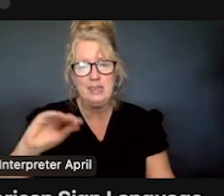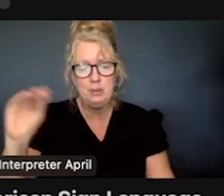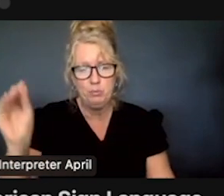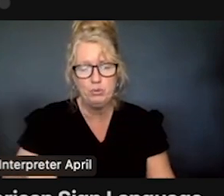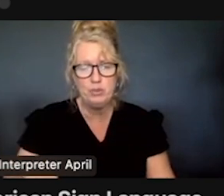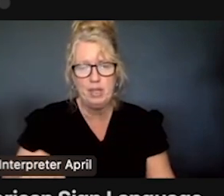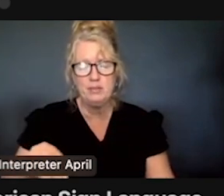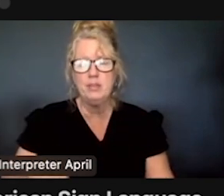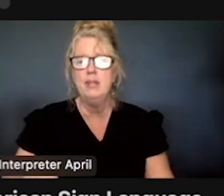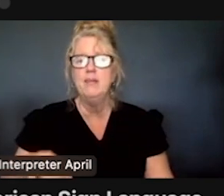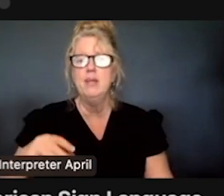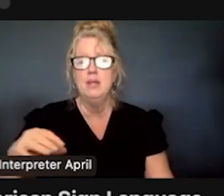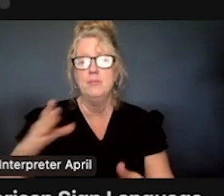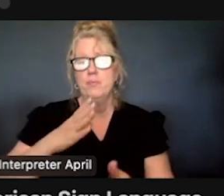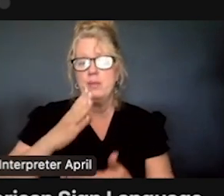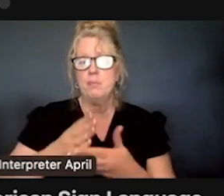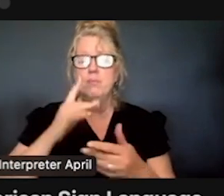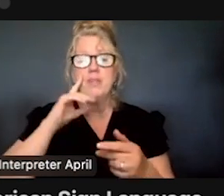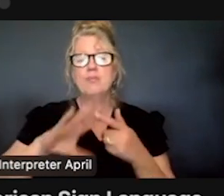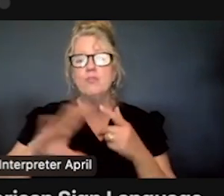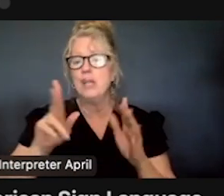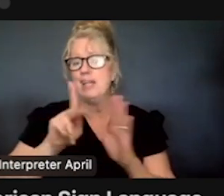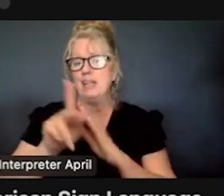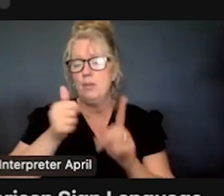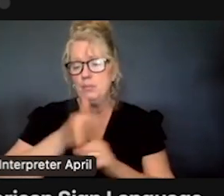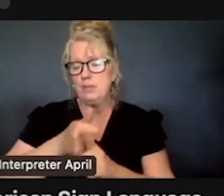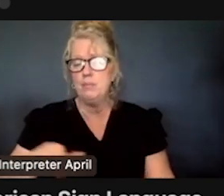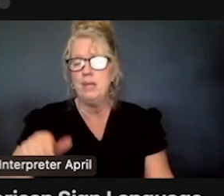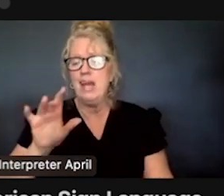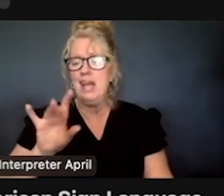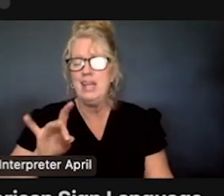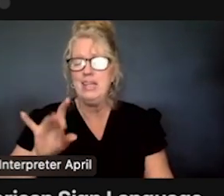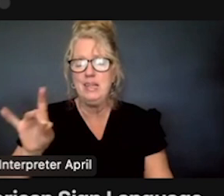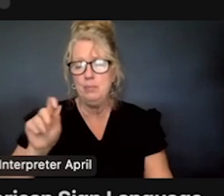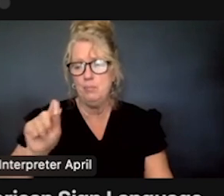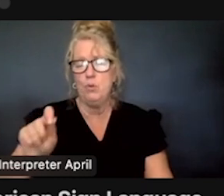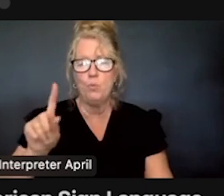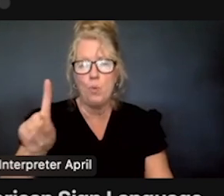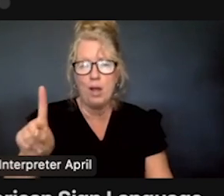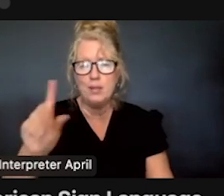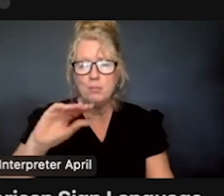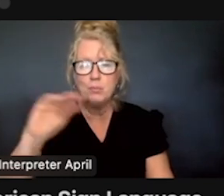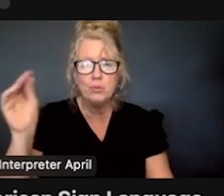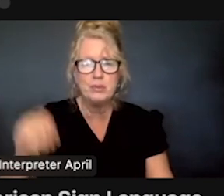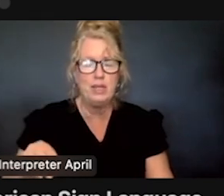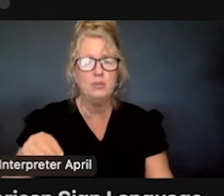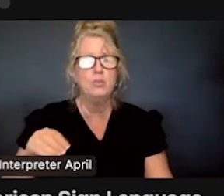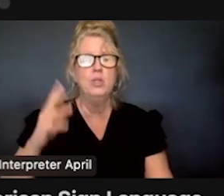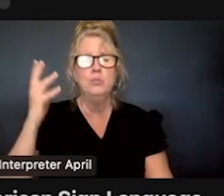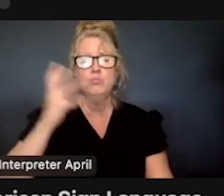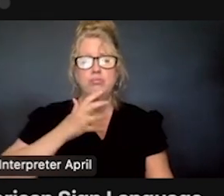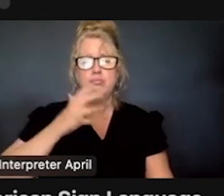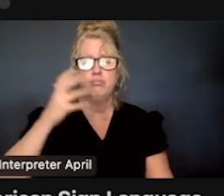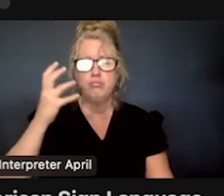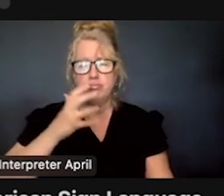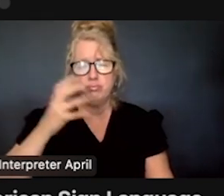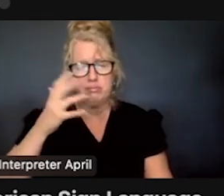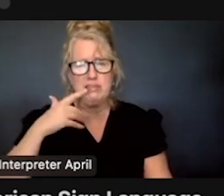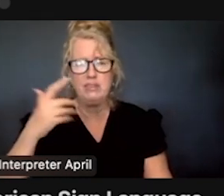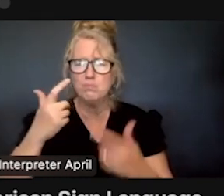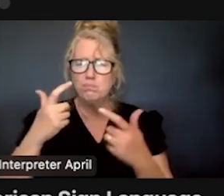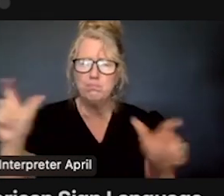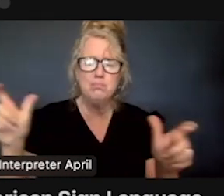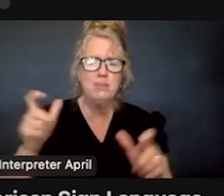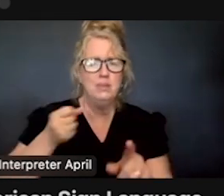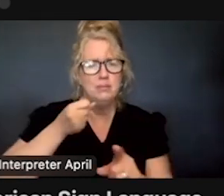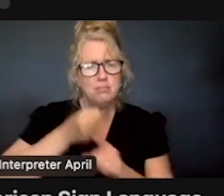and stopped them from killing themselves, 88.1%. That is huge. And you'll see in the